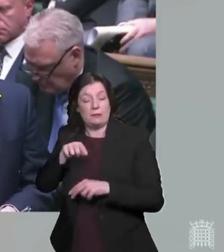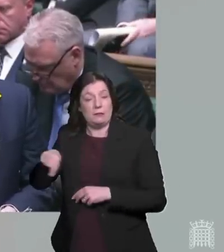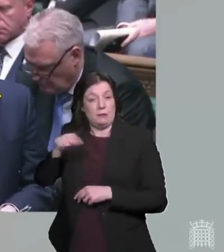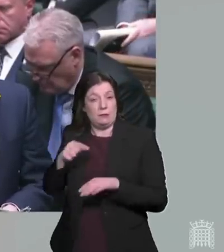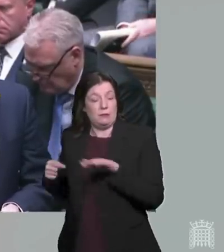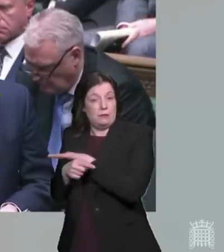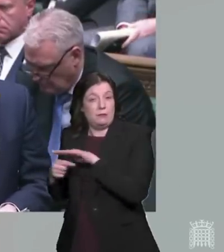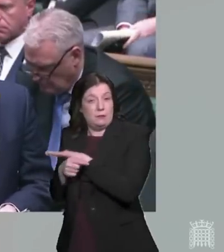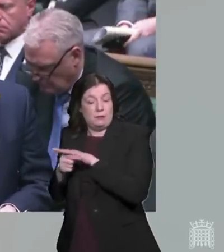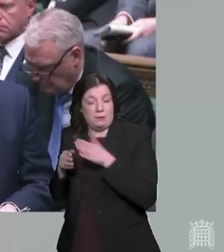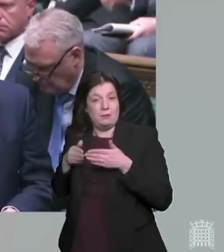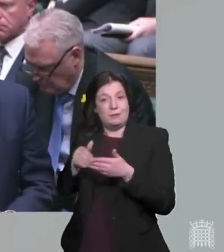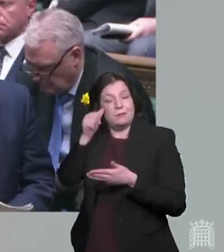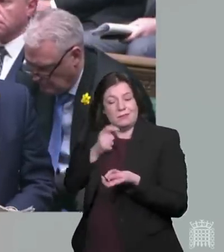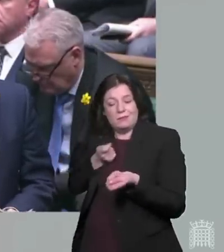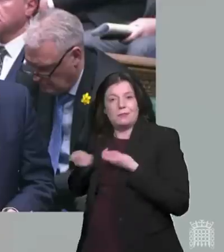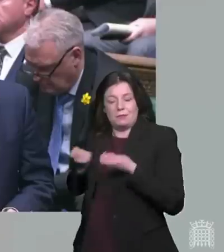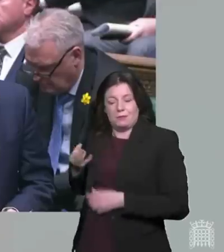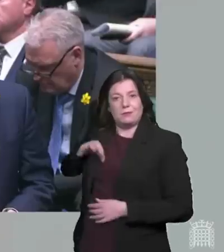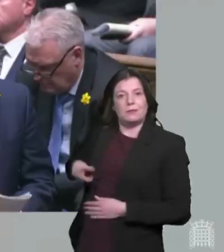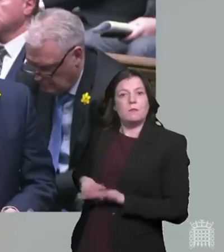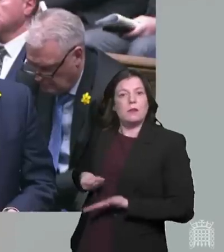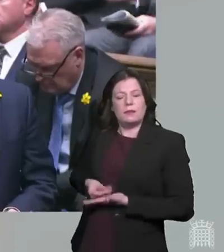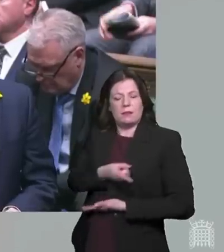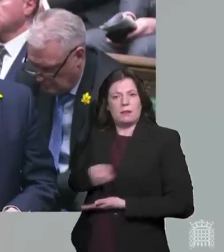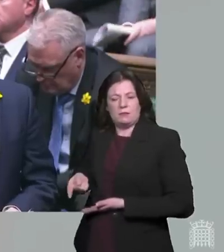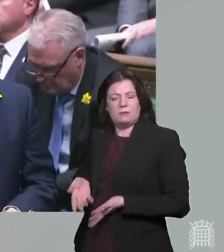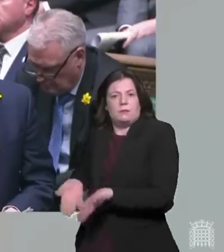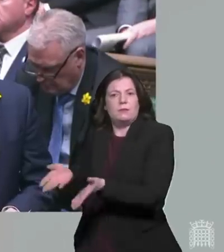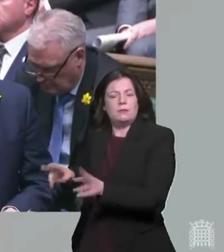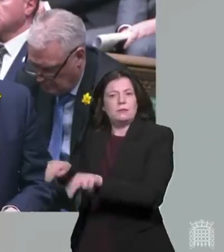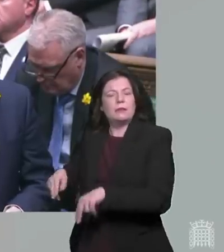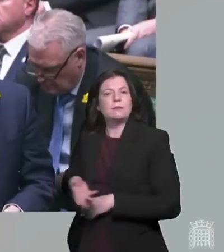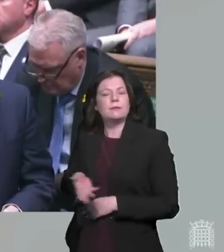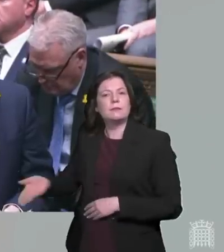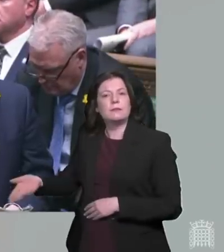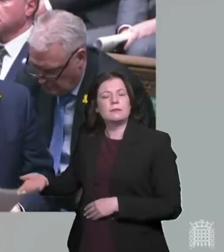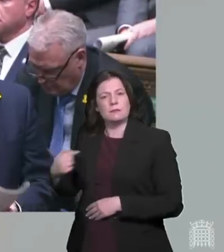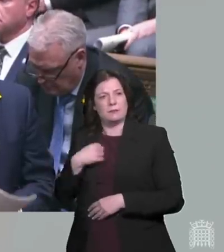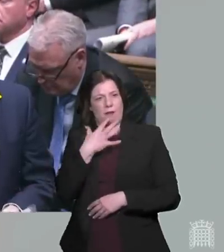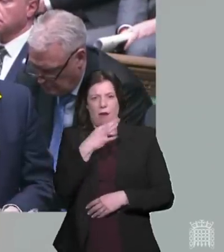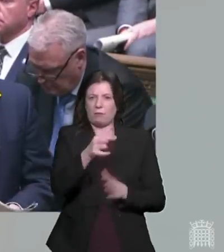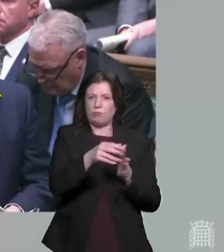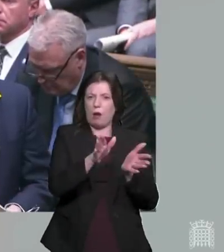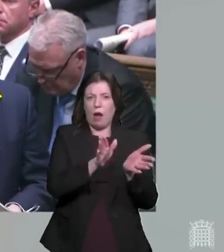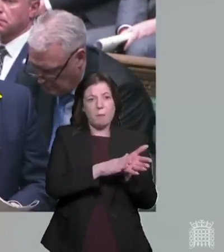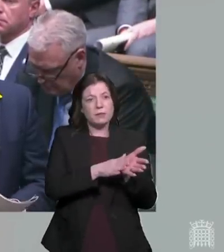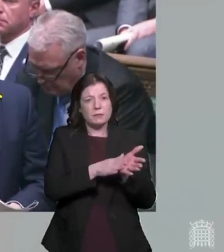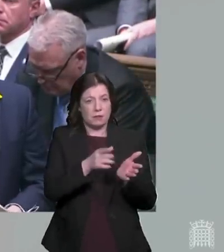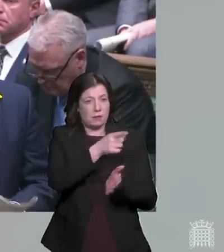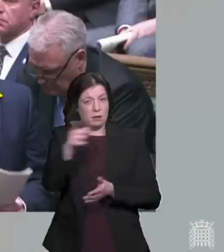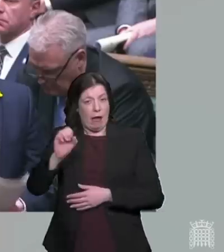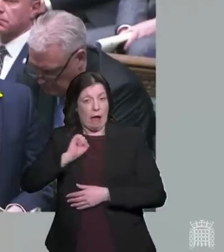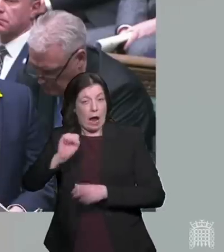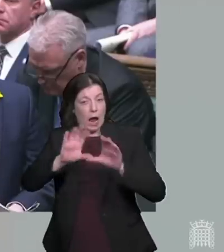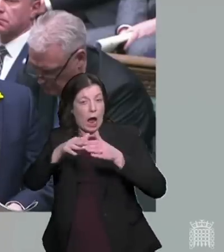who facilitate these crossings have in order to make their money. So can the Prime Minister set out what steps he's taken to bring an end to this barbaric